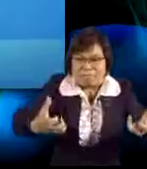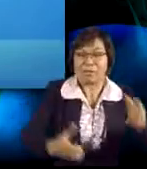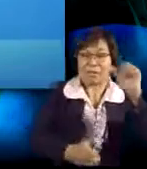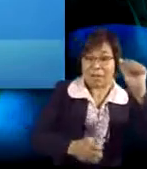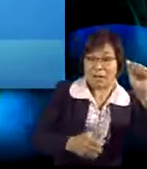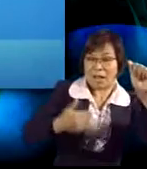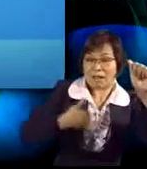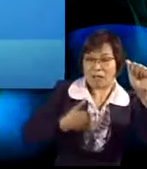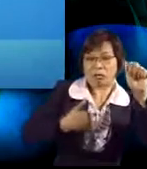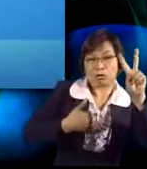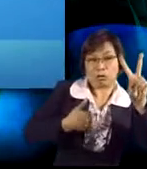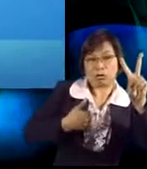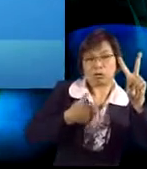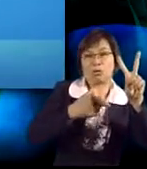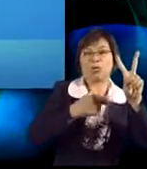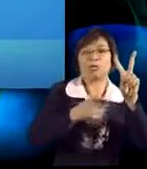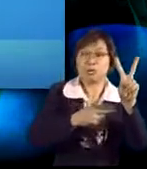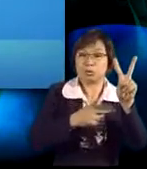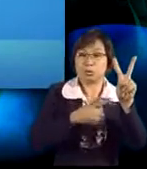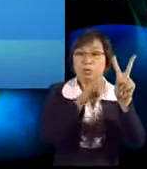A has a length of 2 unit cubes,